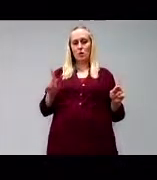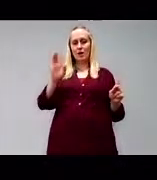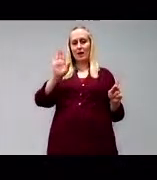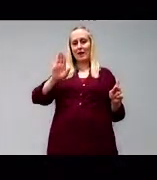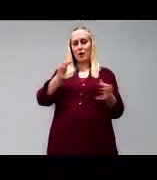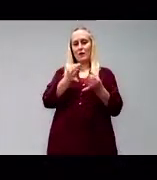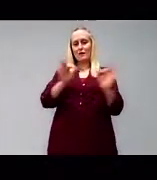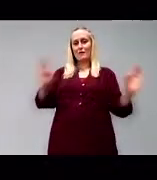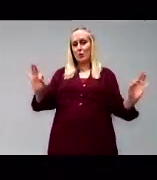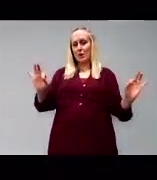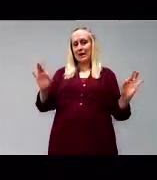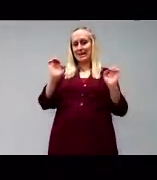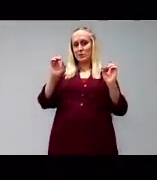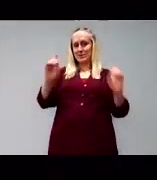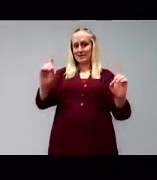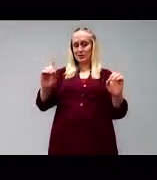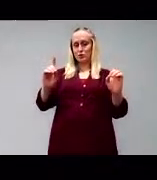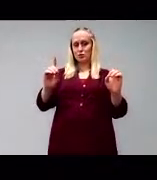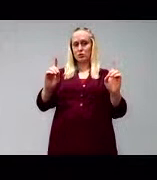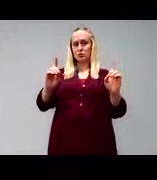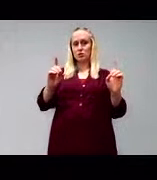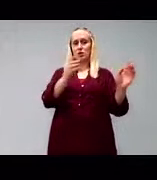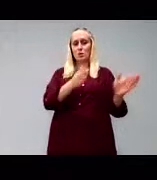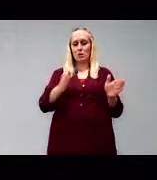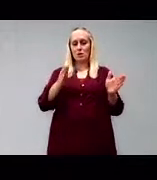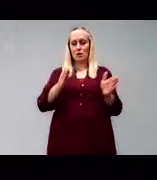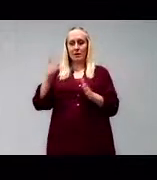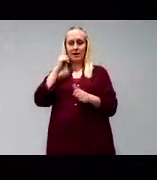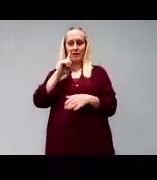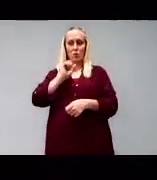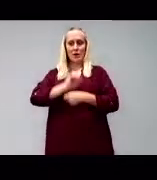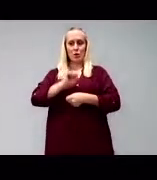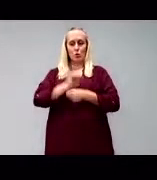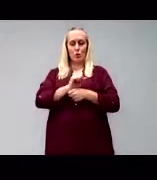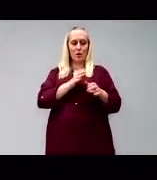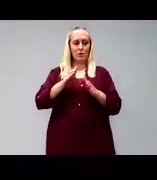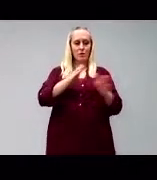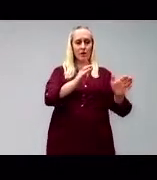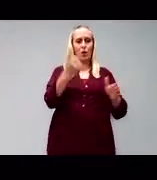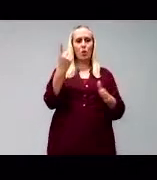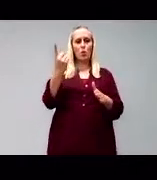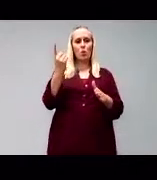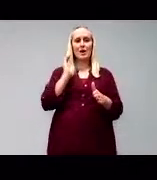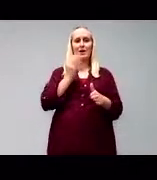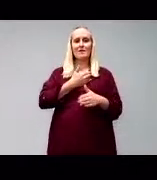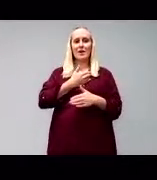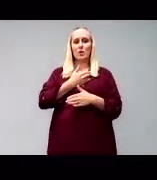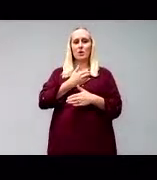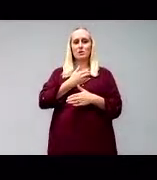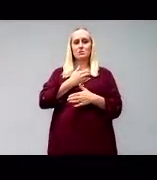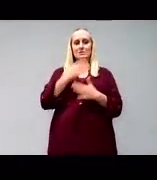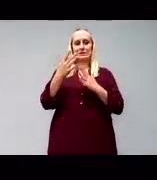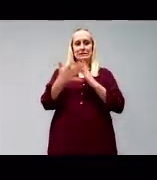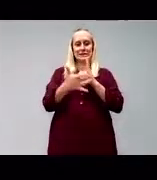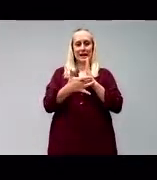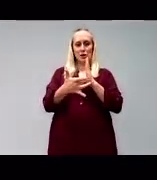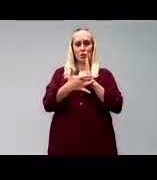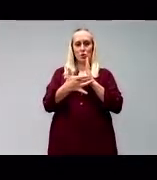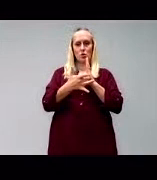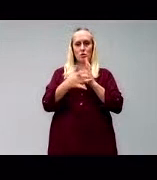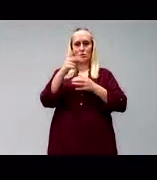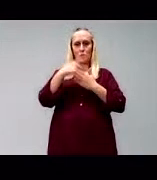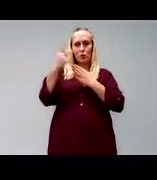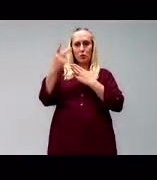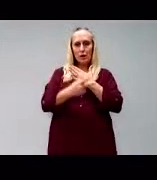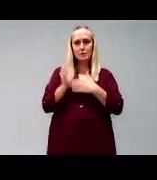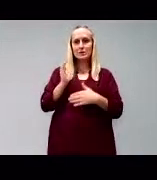public education, to prepare for a lucrative career path in one of our 10 industries. Through our unique integrated curriculum,